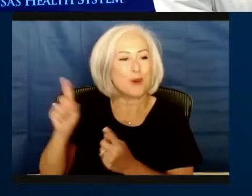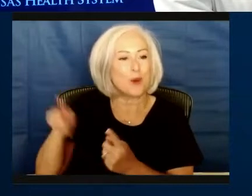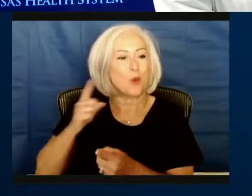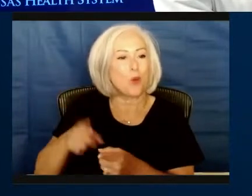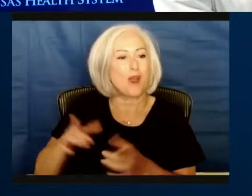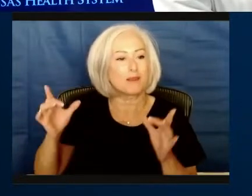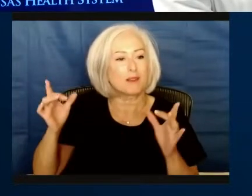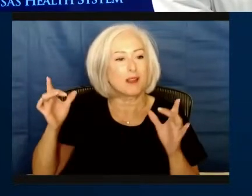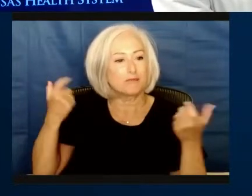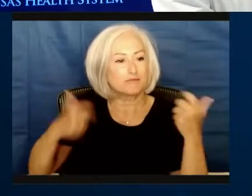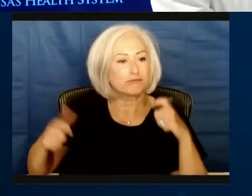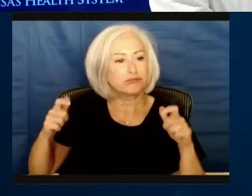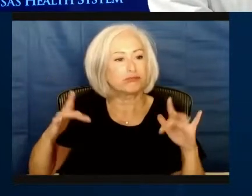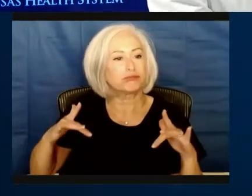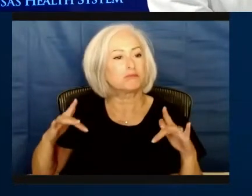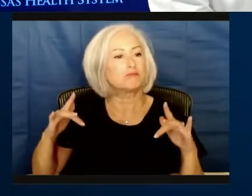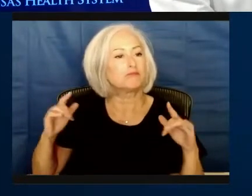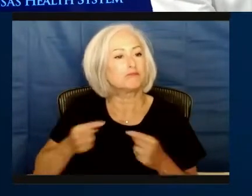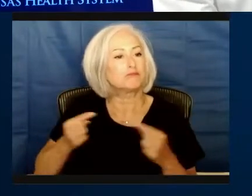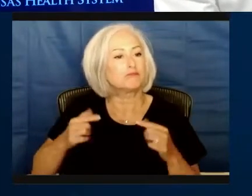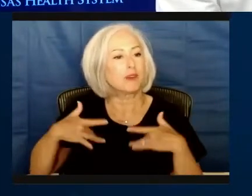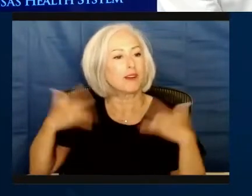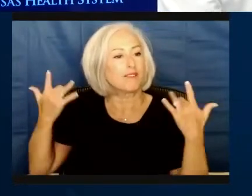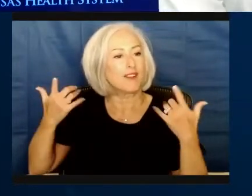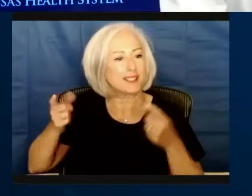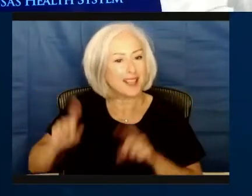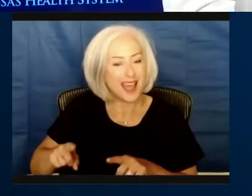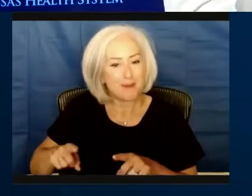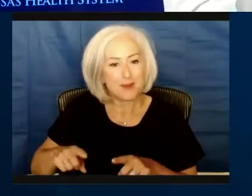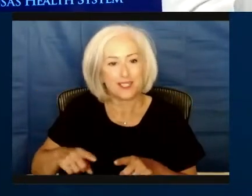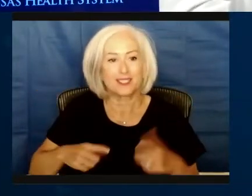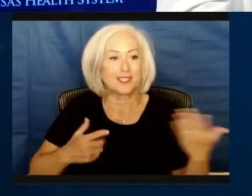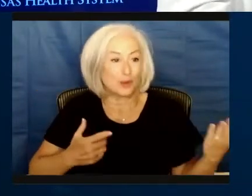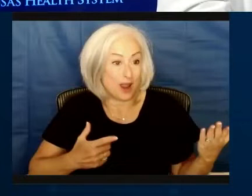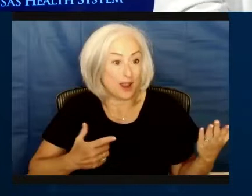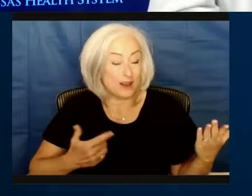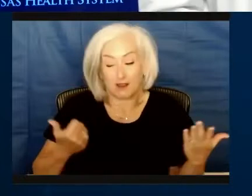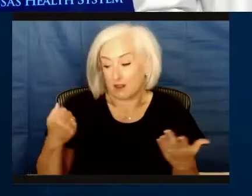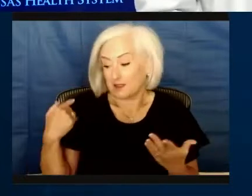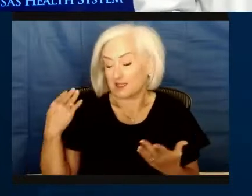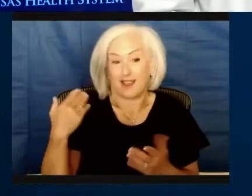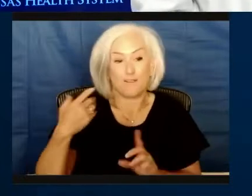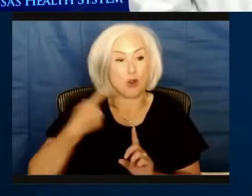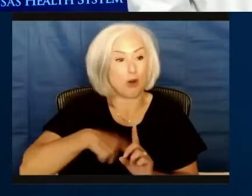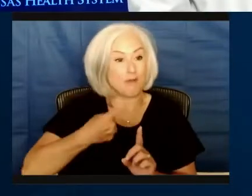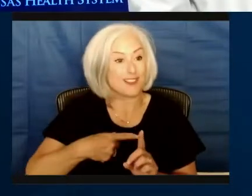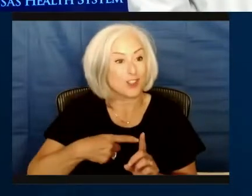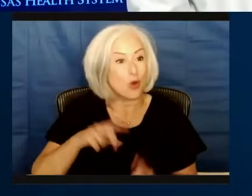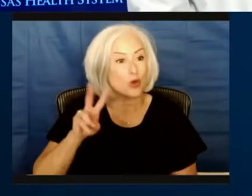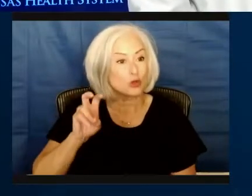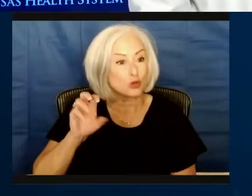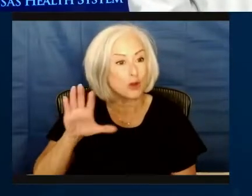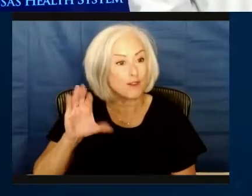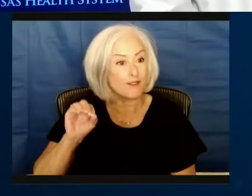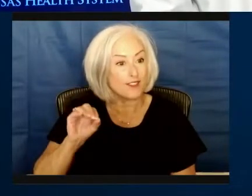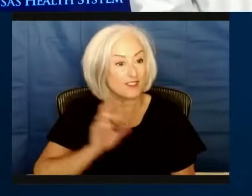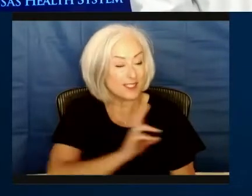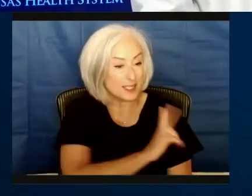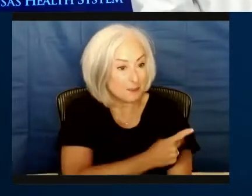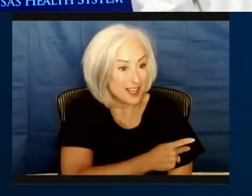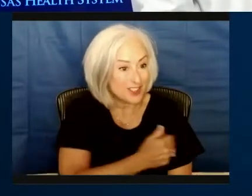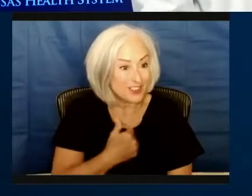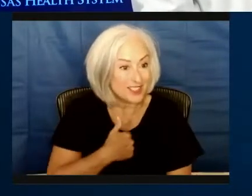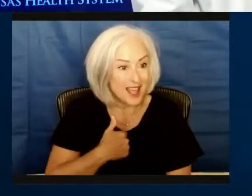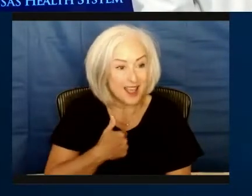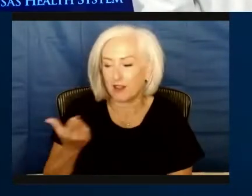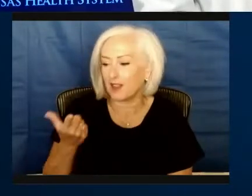there were 250 COVID patients in the house, and like it was just a few months ago. So Hawkeye, 3 are in the ICU now. That's a little higher count than